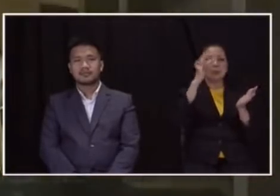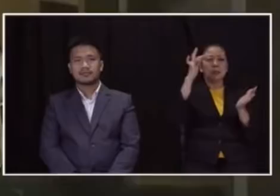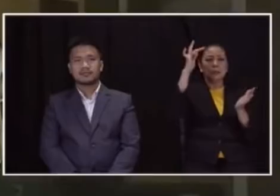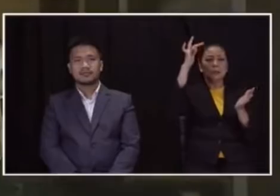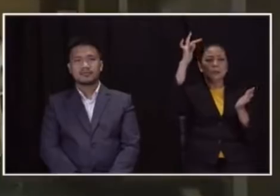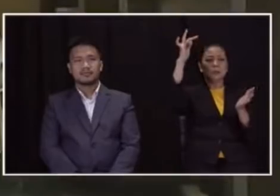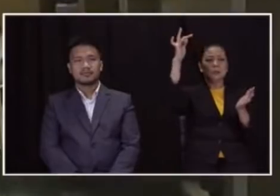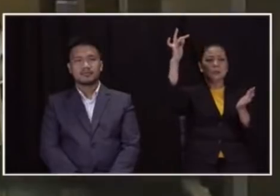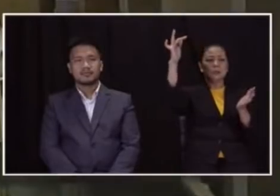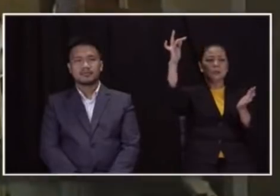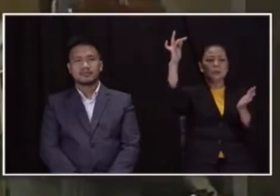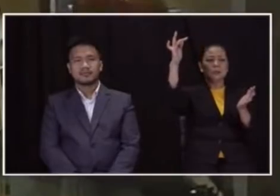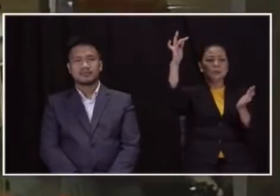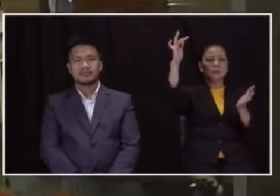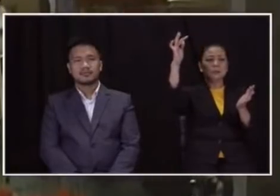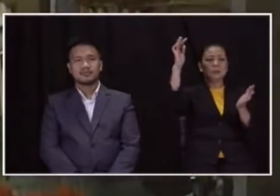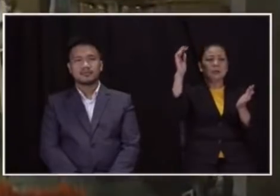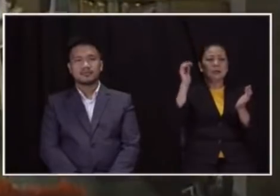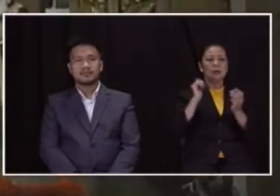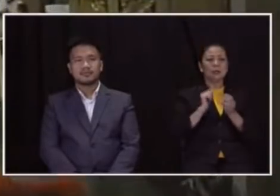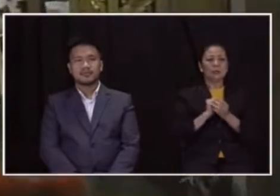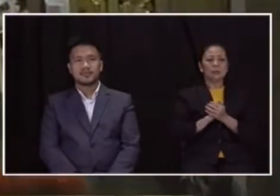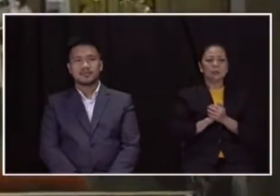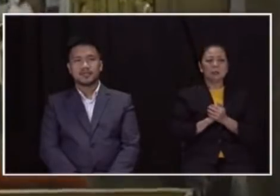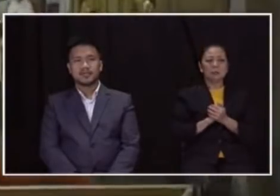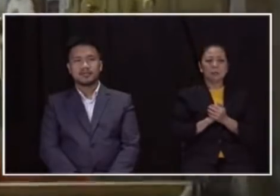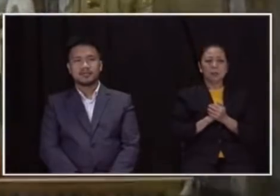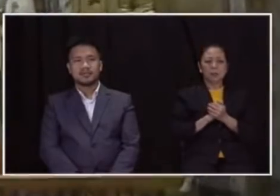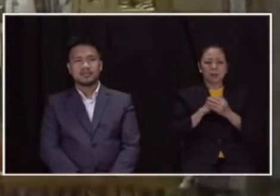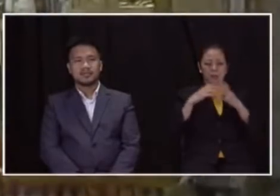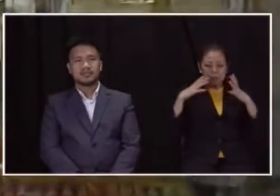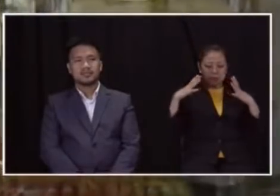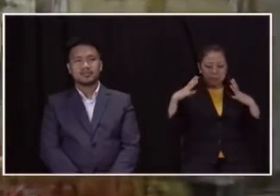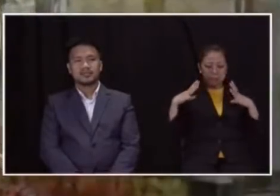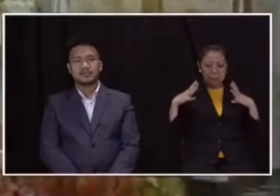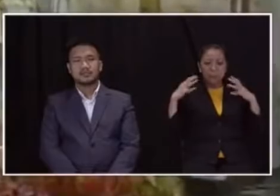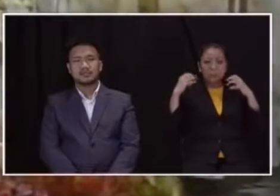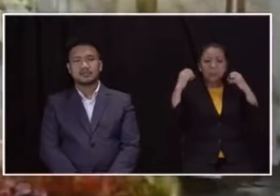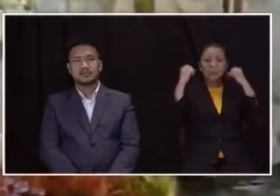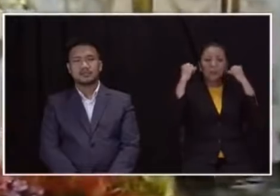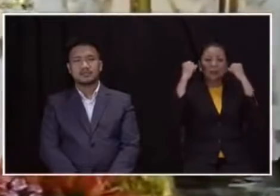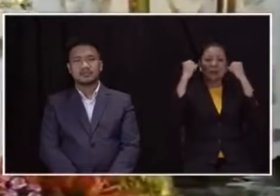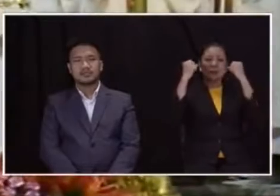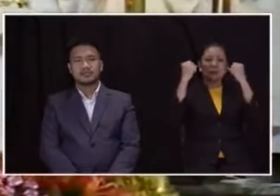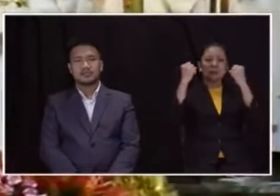Amen.